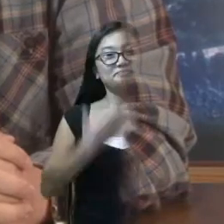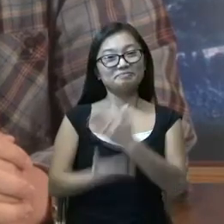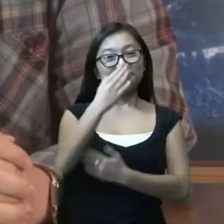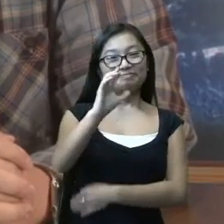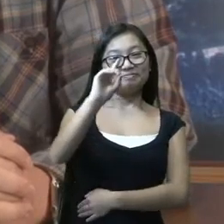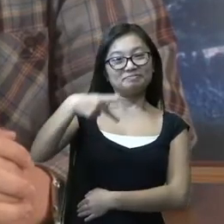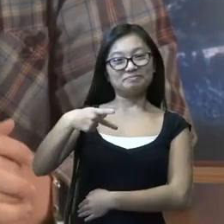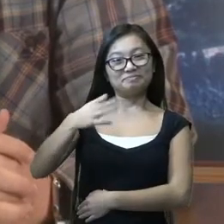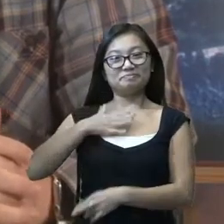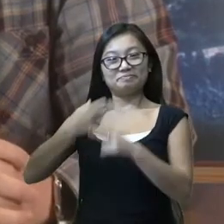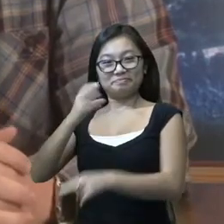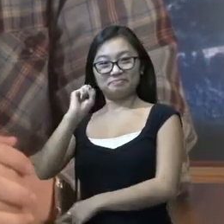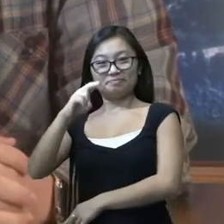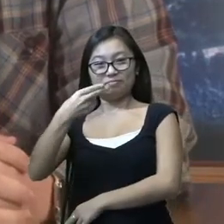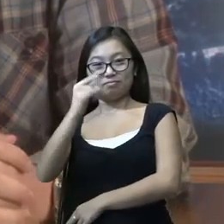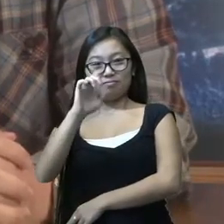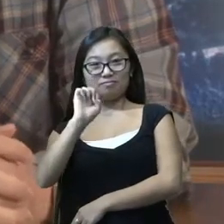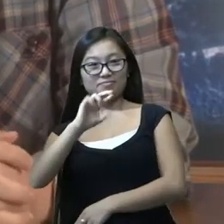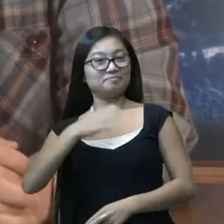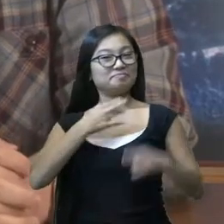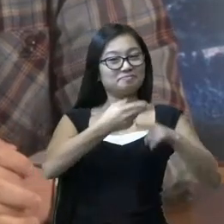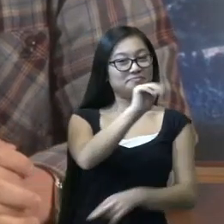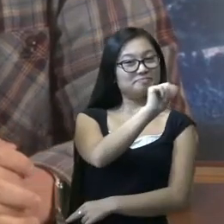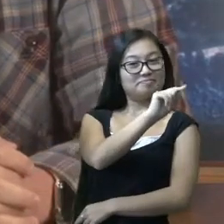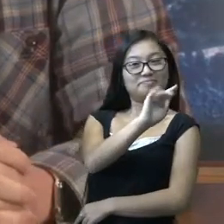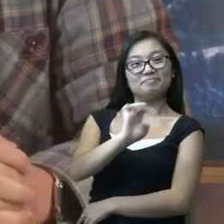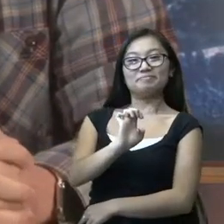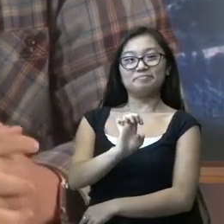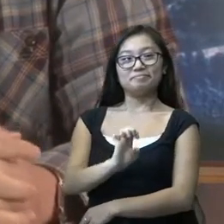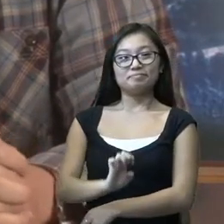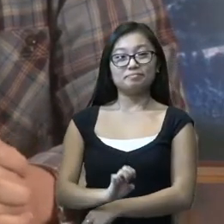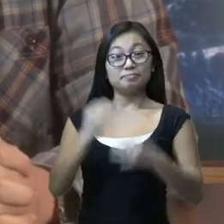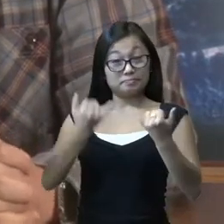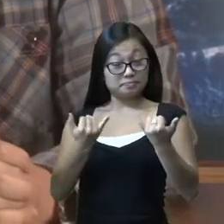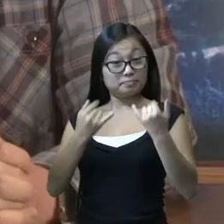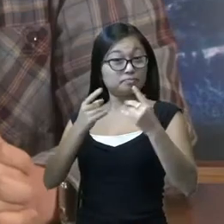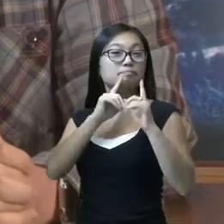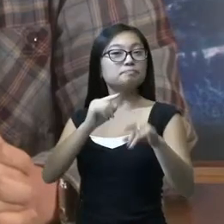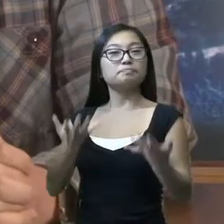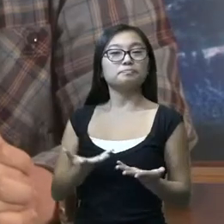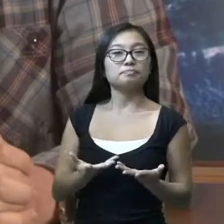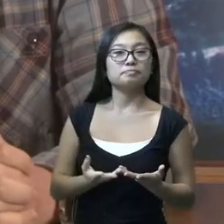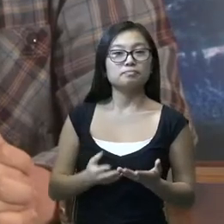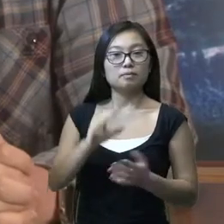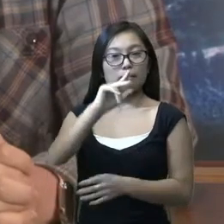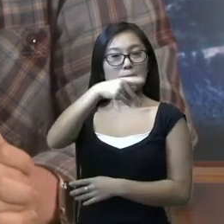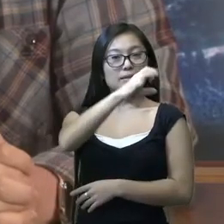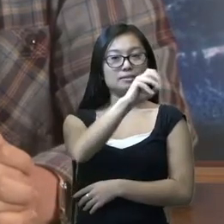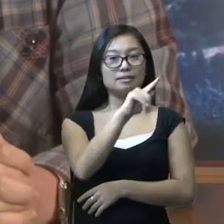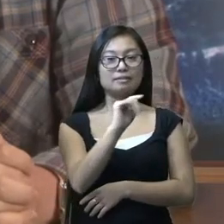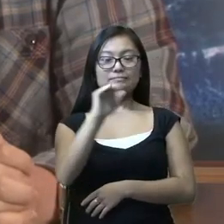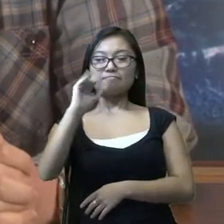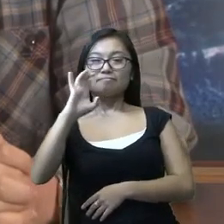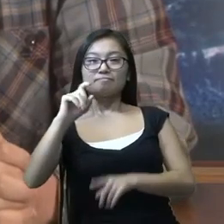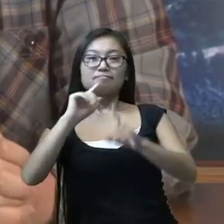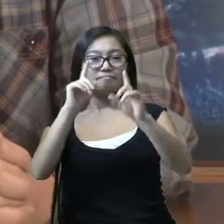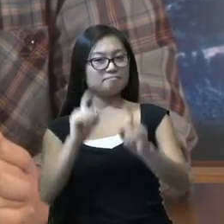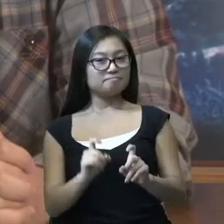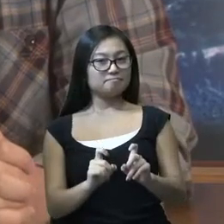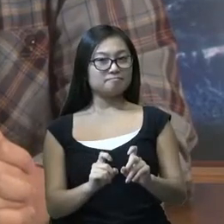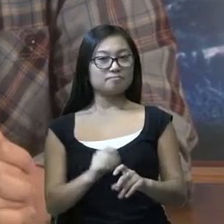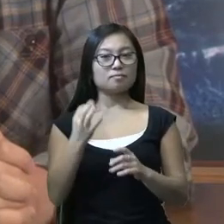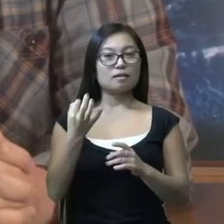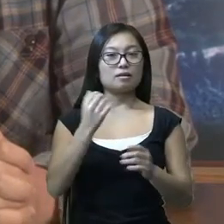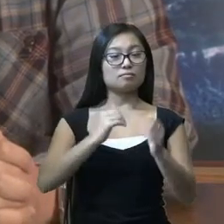Good morning, DP. I'm Skylar Covert. And I'm Ann Bailey. Today we'll be talking about the PSAT and ACT Aspire, Friday